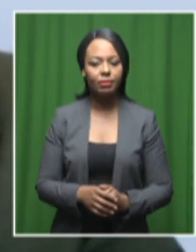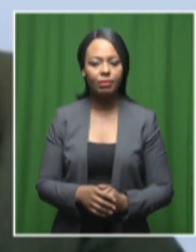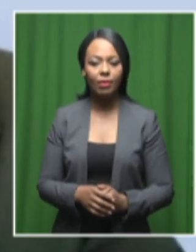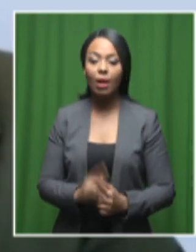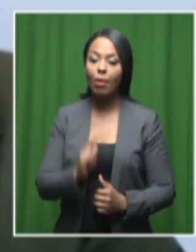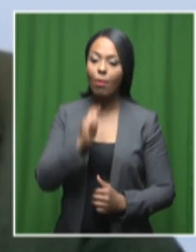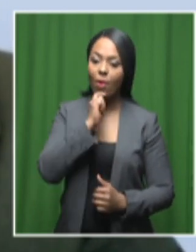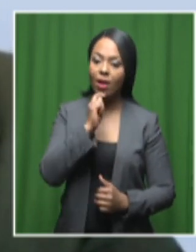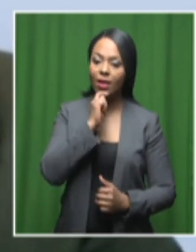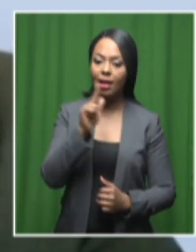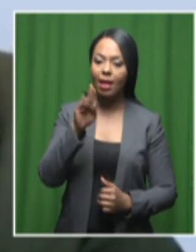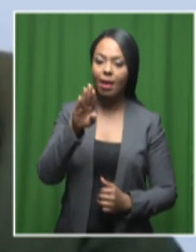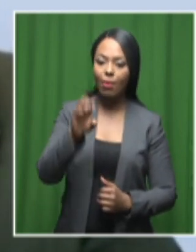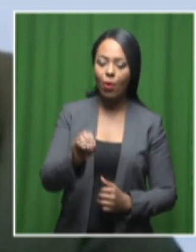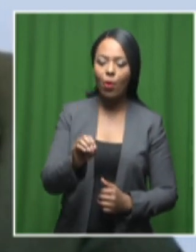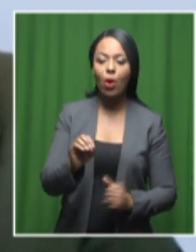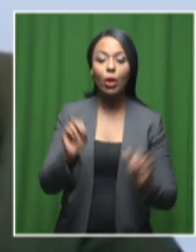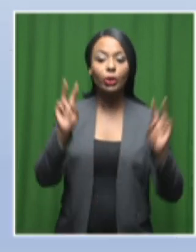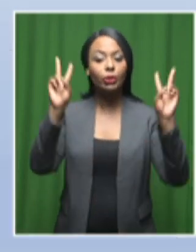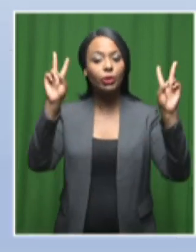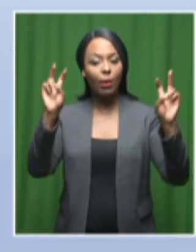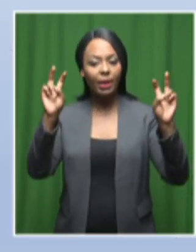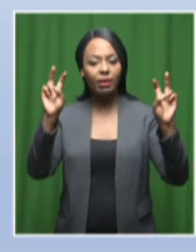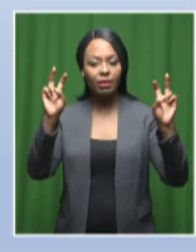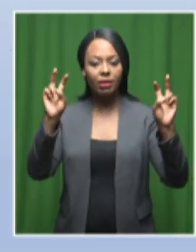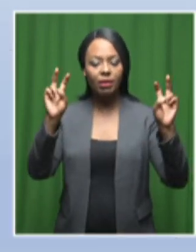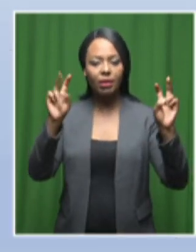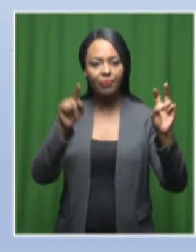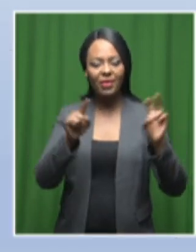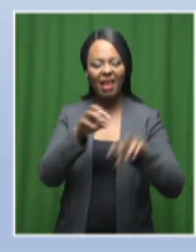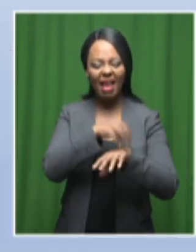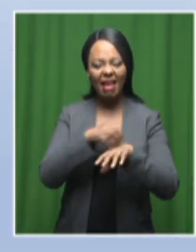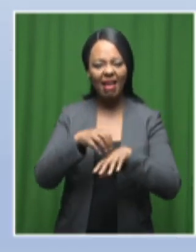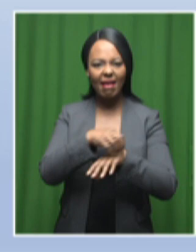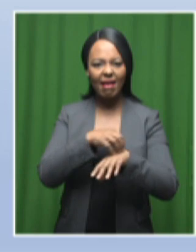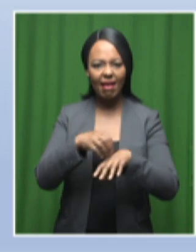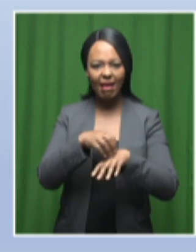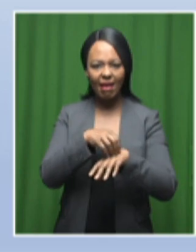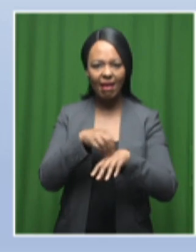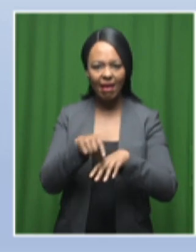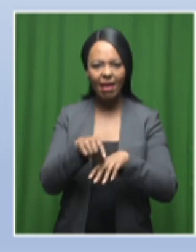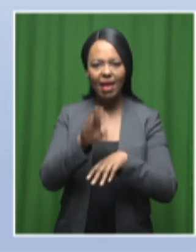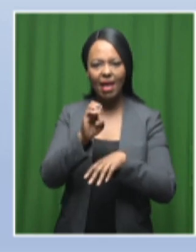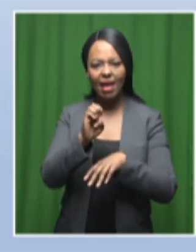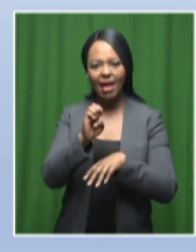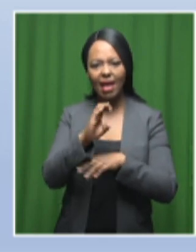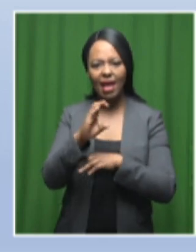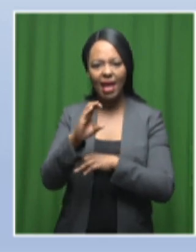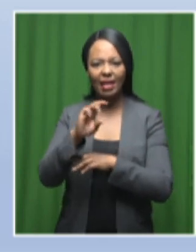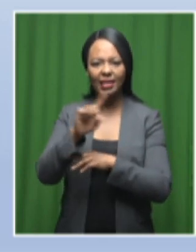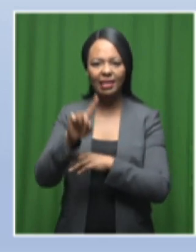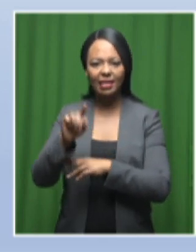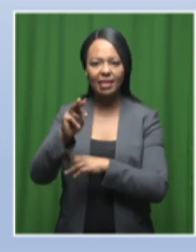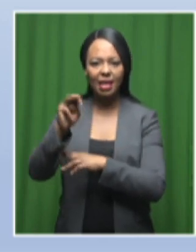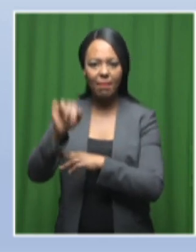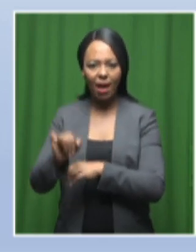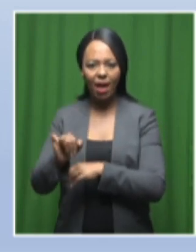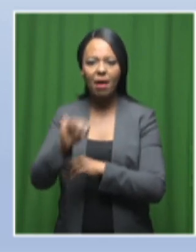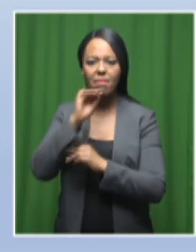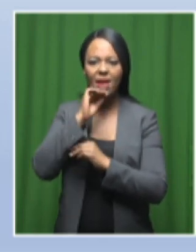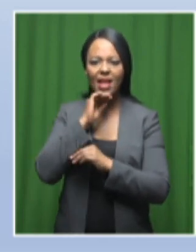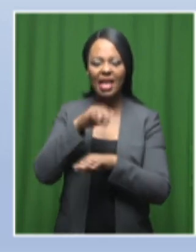Morning, Level. Well, atopic eczema or atopic dermatitis, or more frequently referred to as just eczema, it's a visible skin